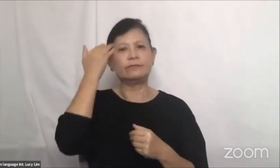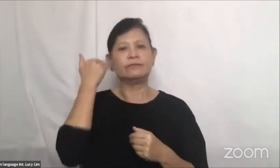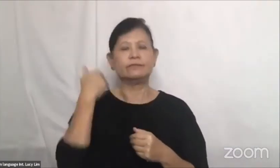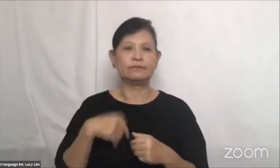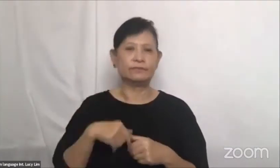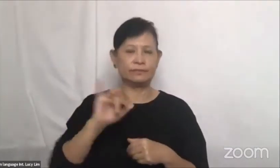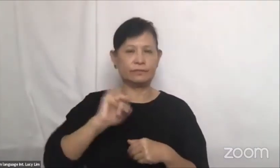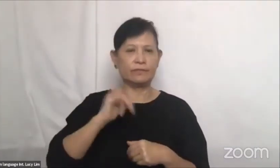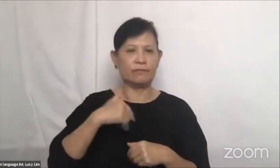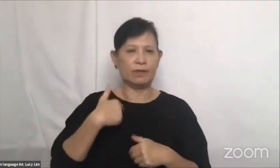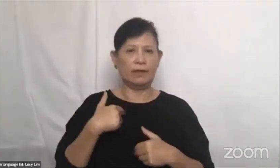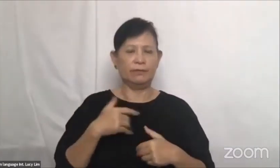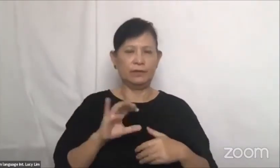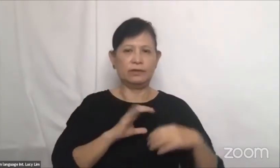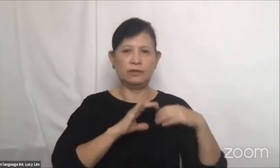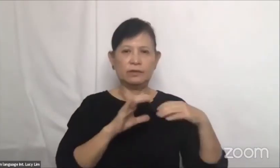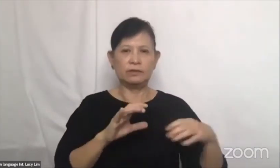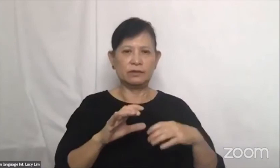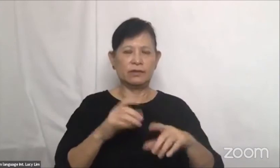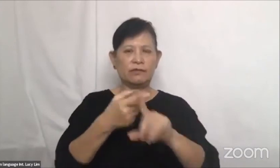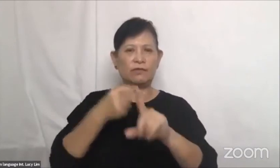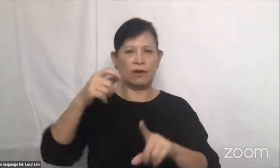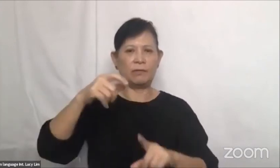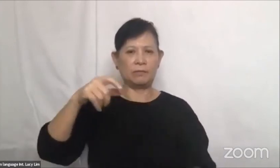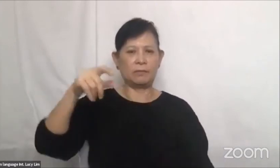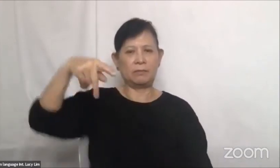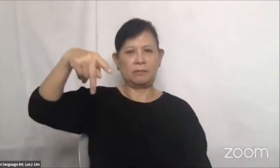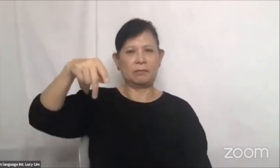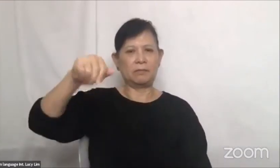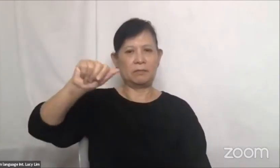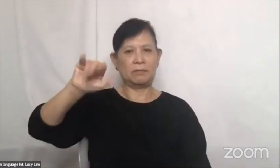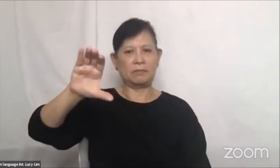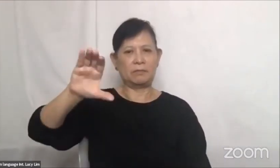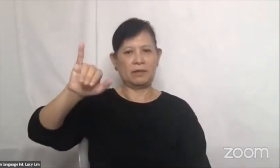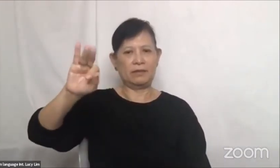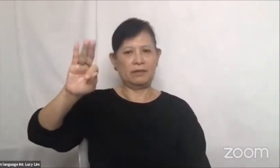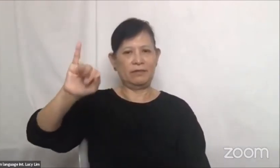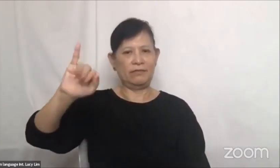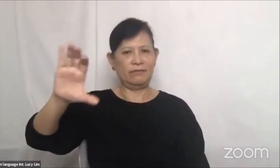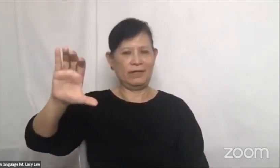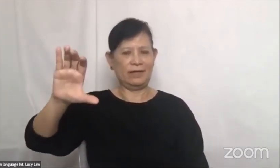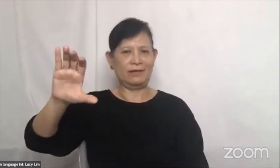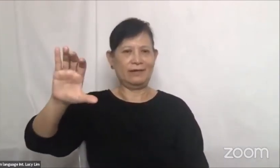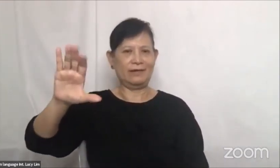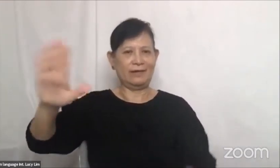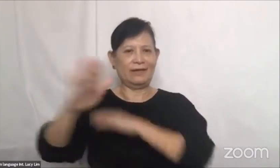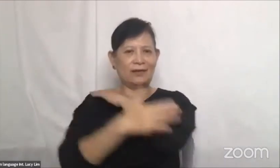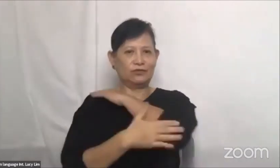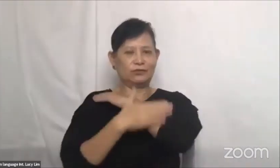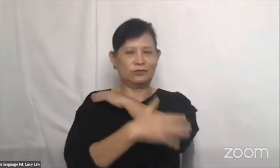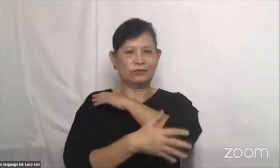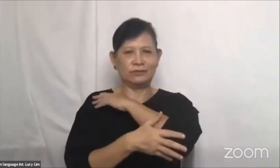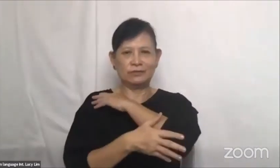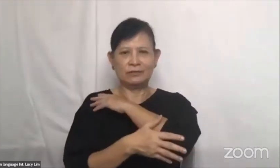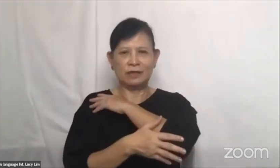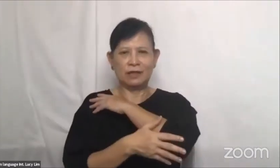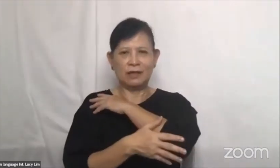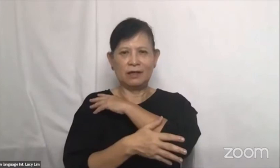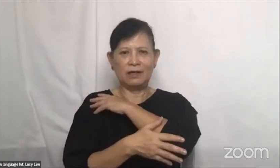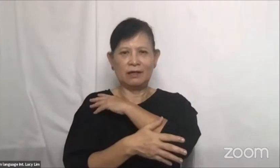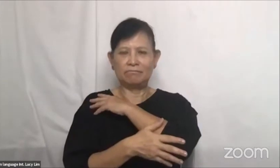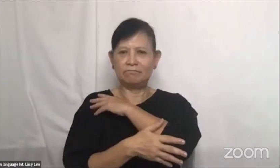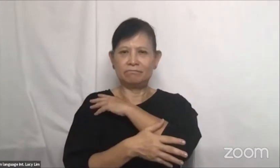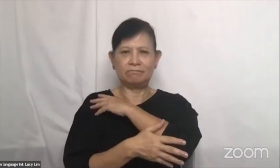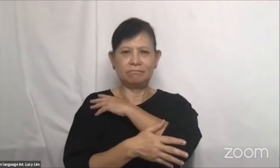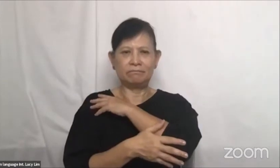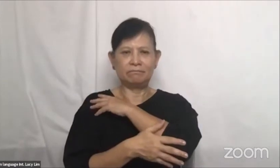I make a contribution from the Pacific? Yes, yes. I was going to ask you only just now. Yeah, well,